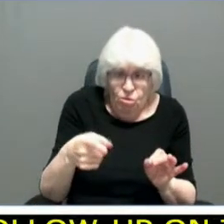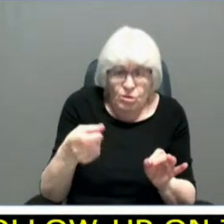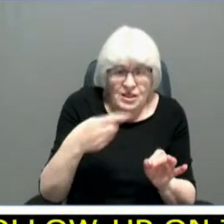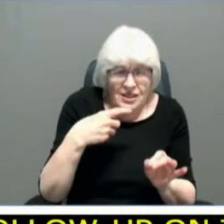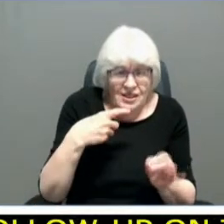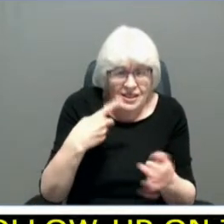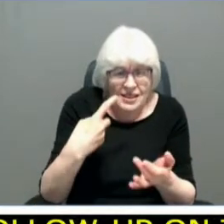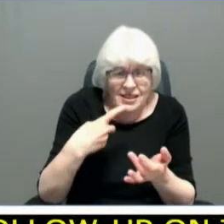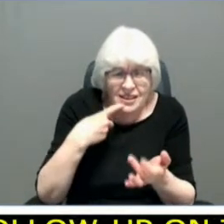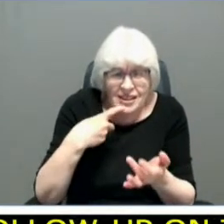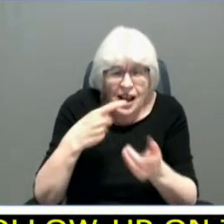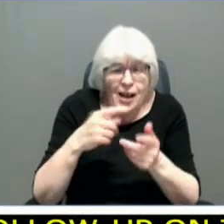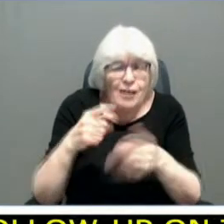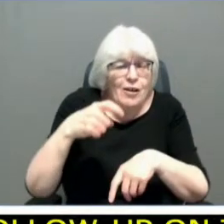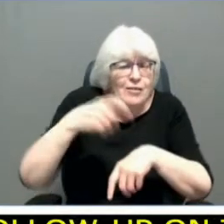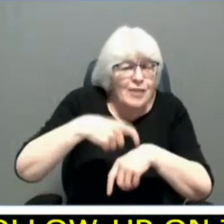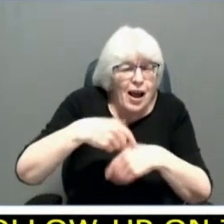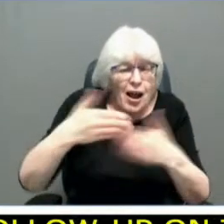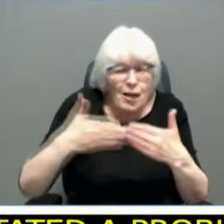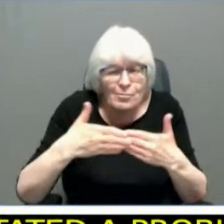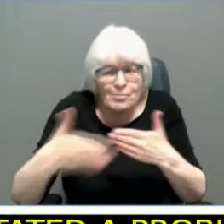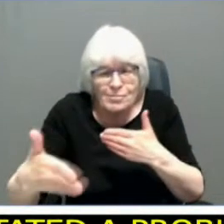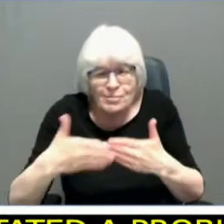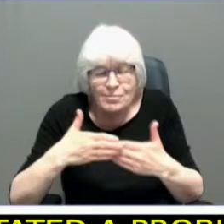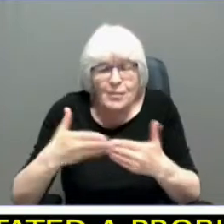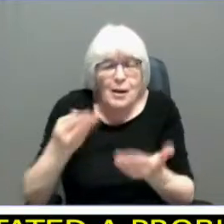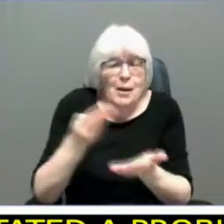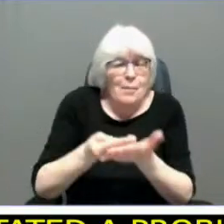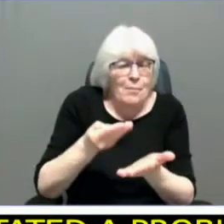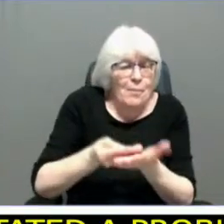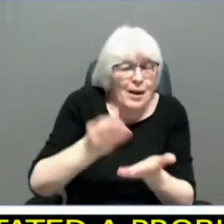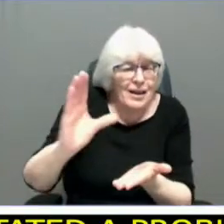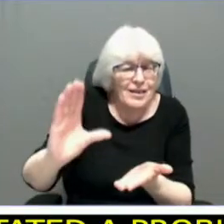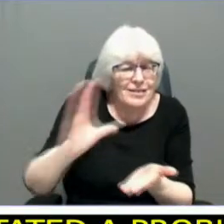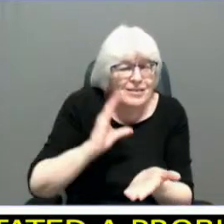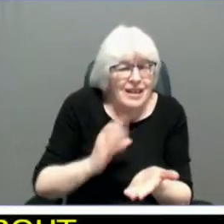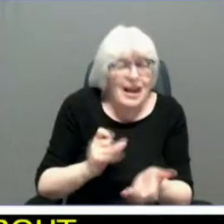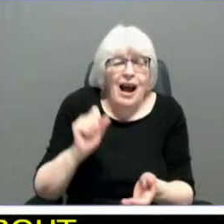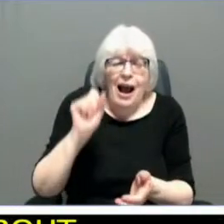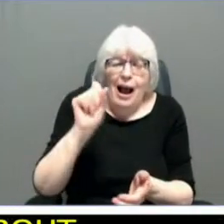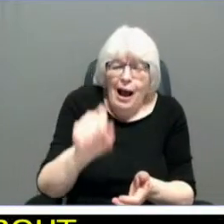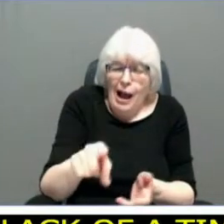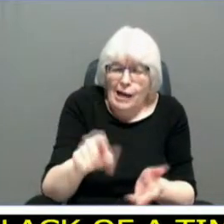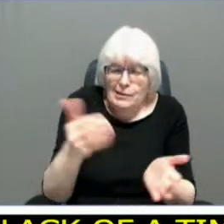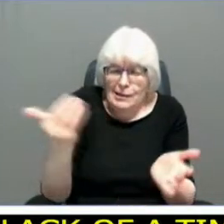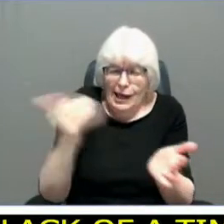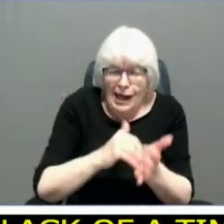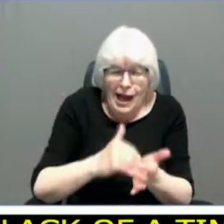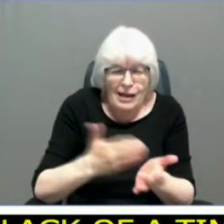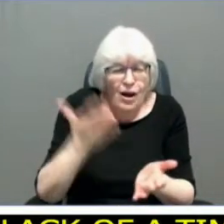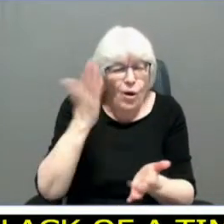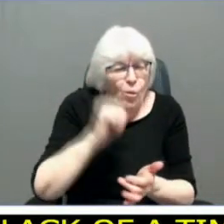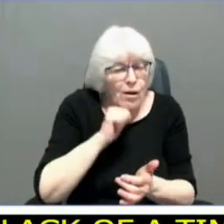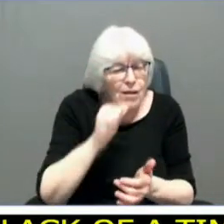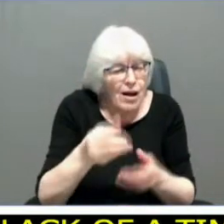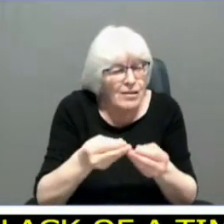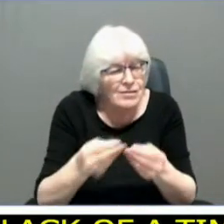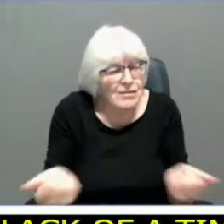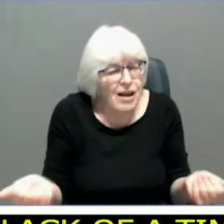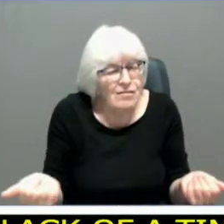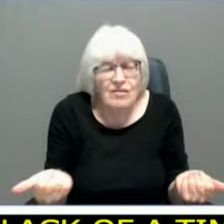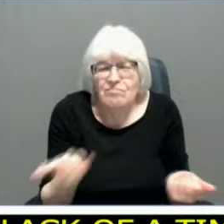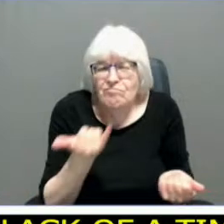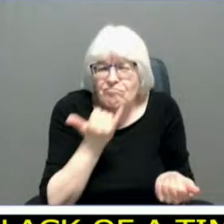for money. So I just want to go back to that question again: is why aren't those solved yet? What's stopping that from happening and getting